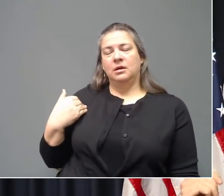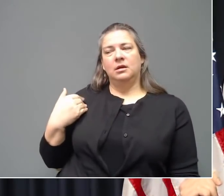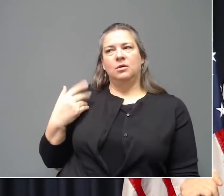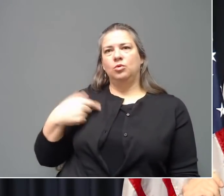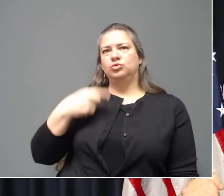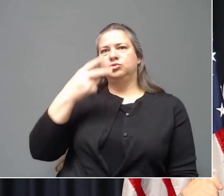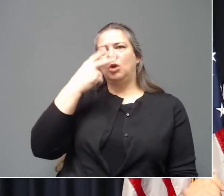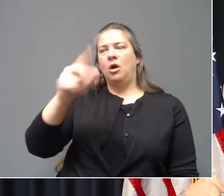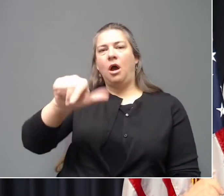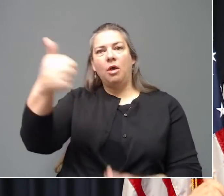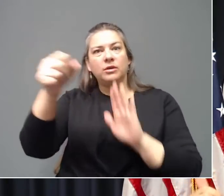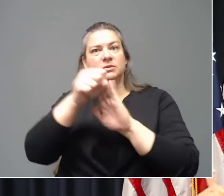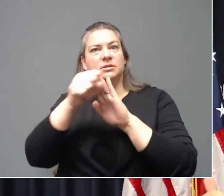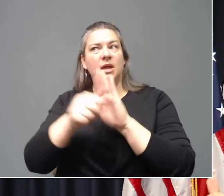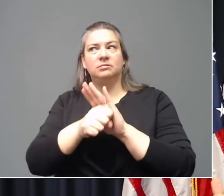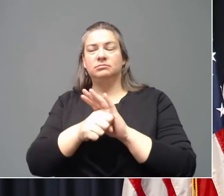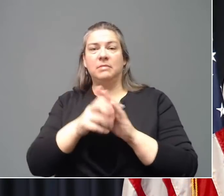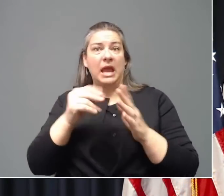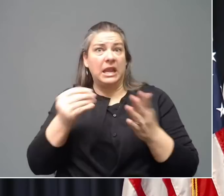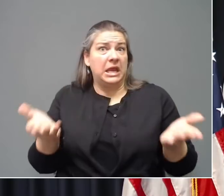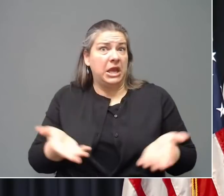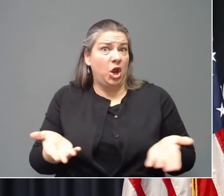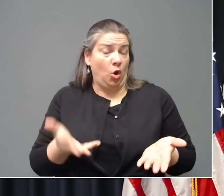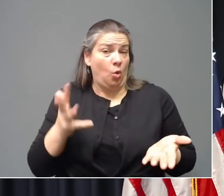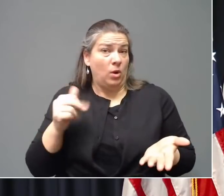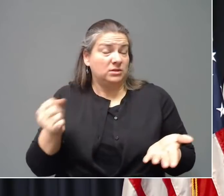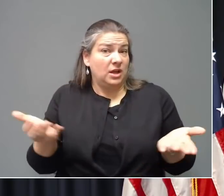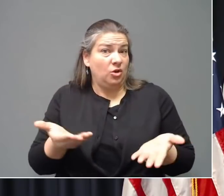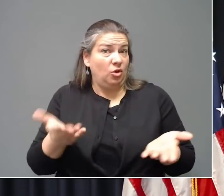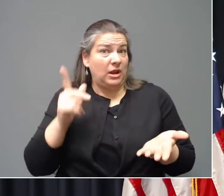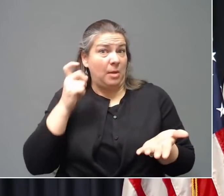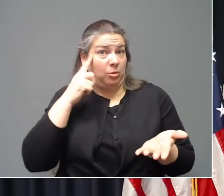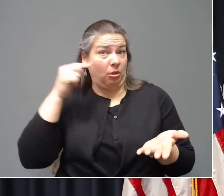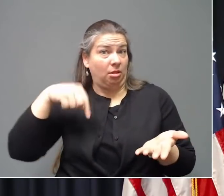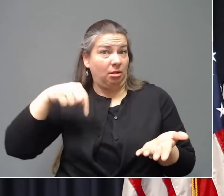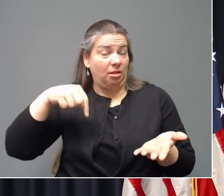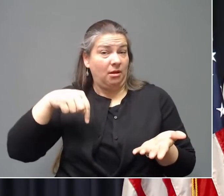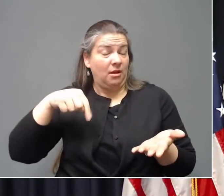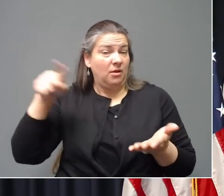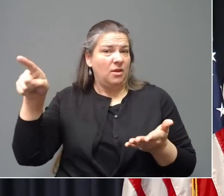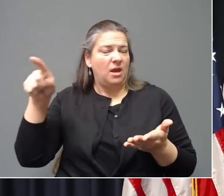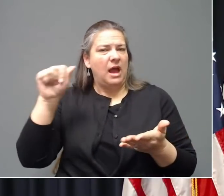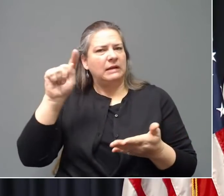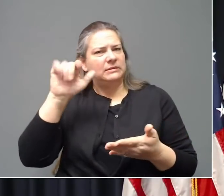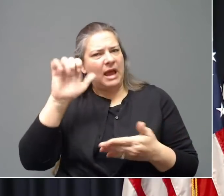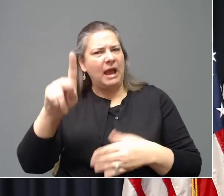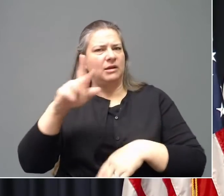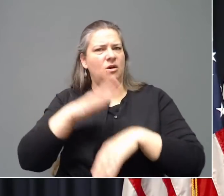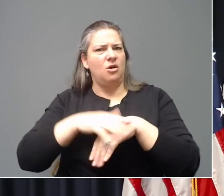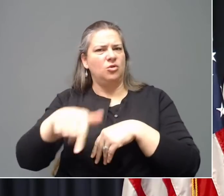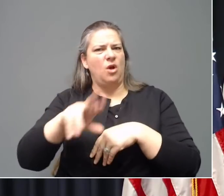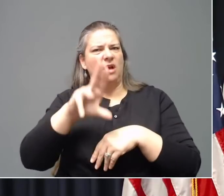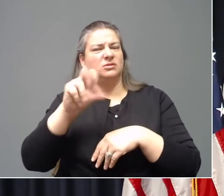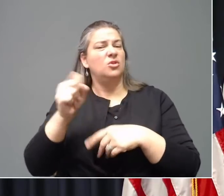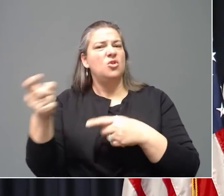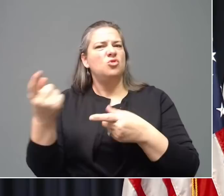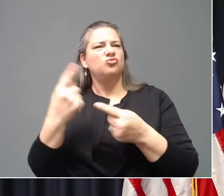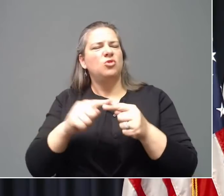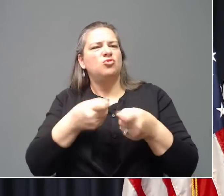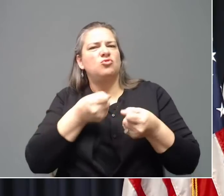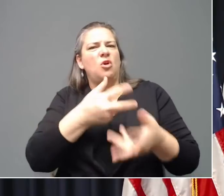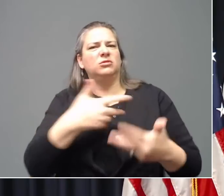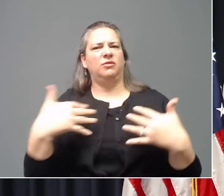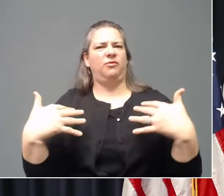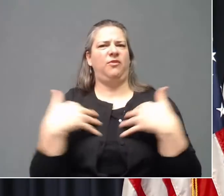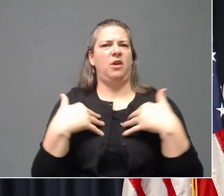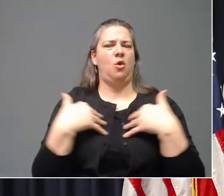here not too long ago on our Capitol grounds, those are attacks on our country intended to intimidate and create terror. We will not